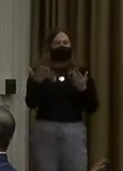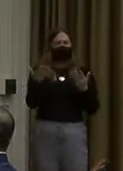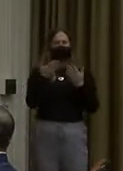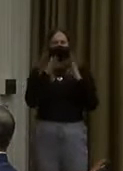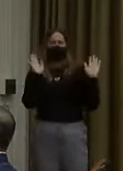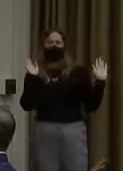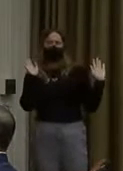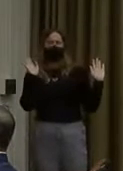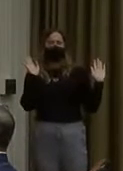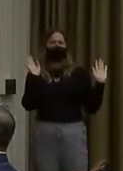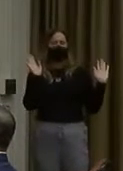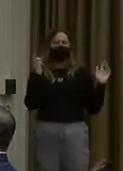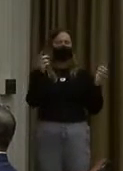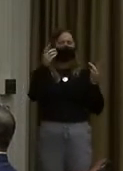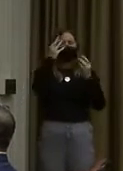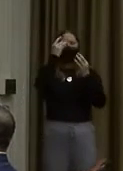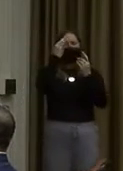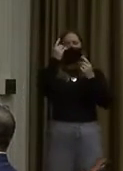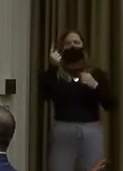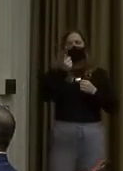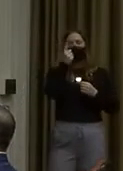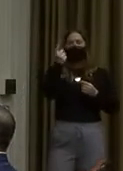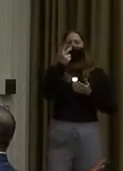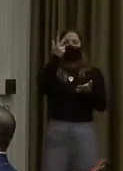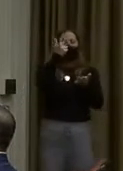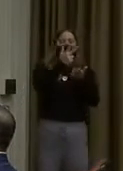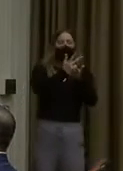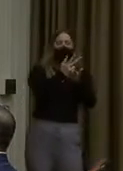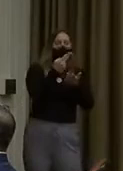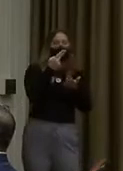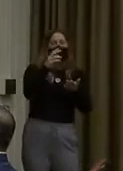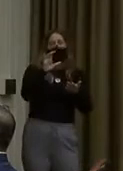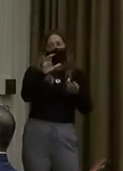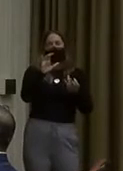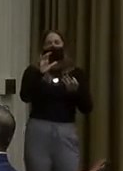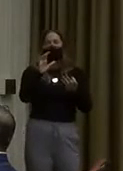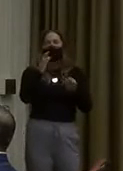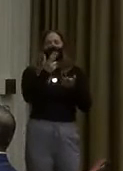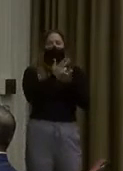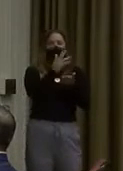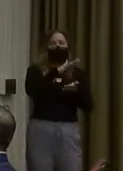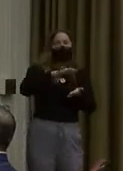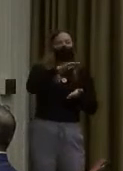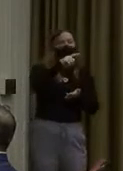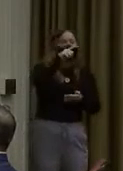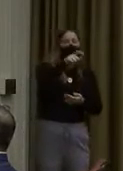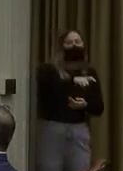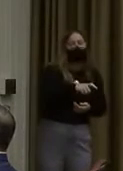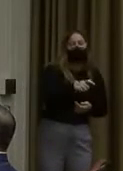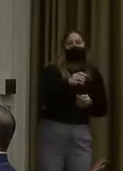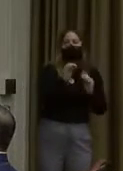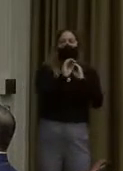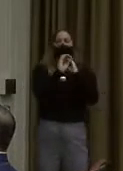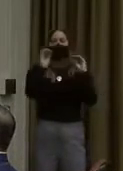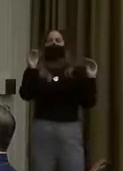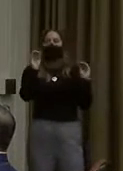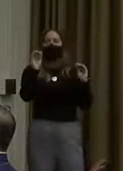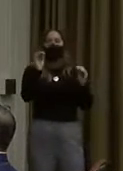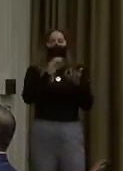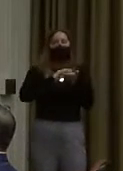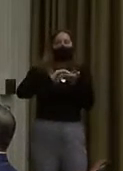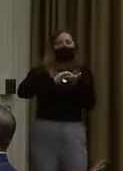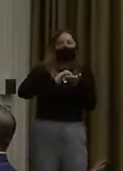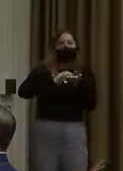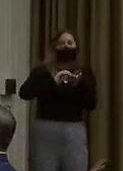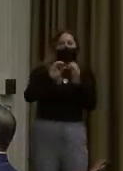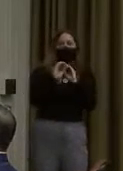of it in the big forms of someone parking in a handicap spot when they, in fact, do not need it, or there's no braille signage. We can also